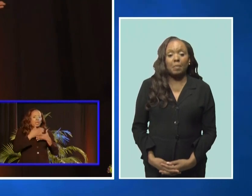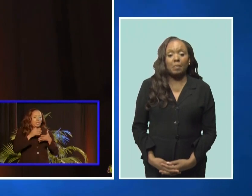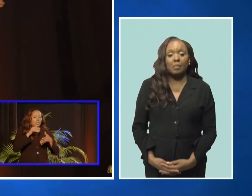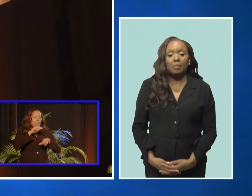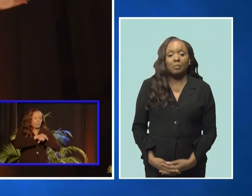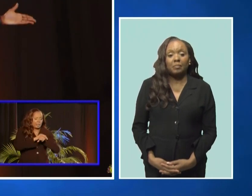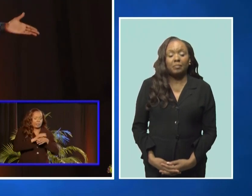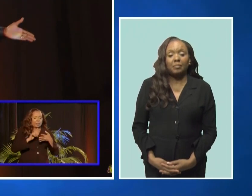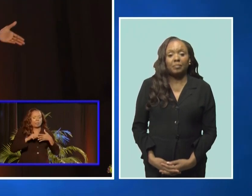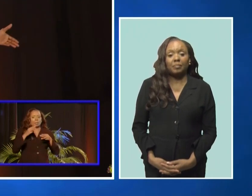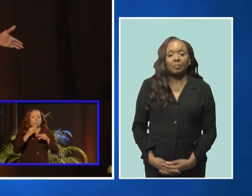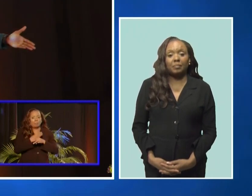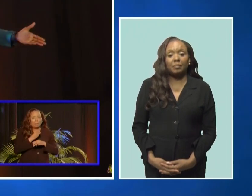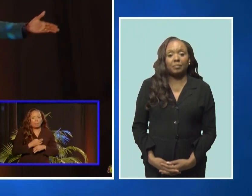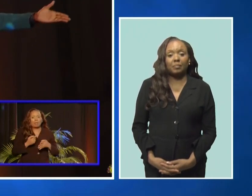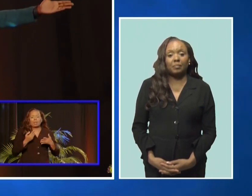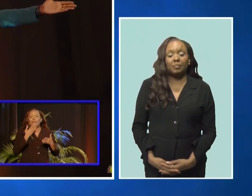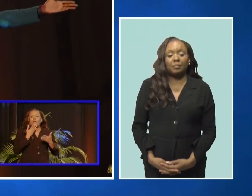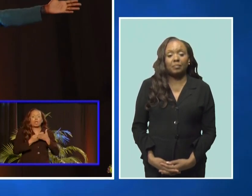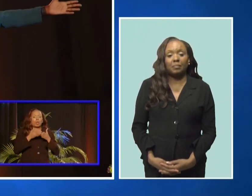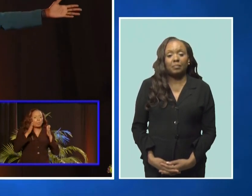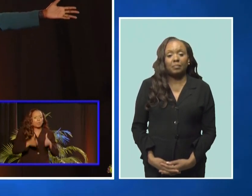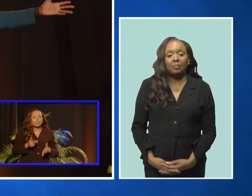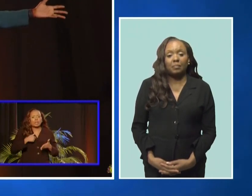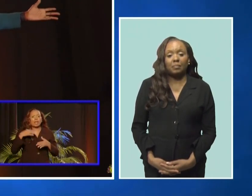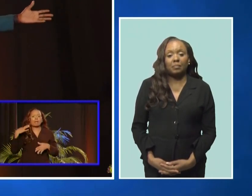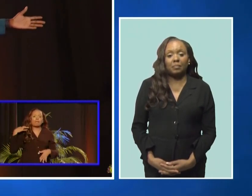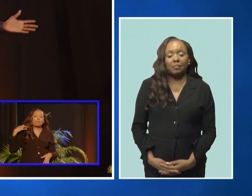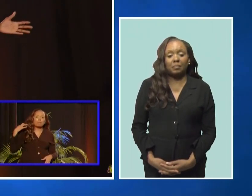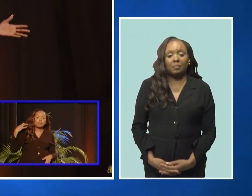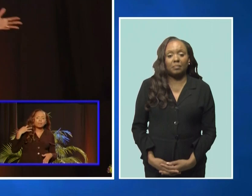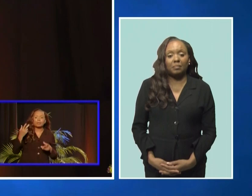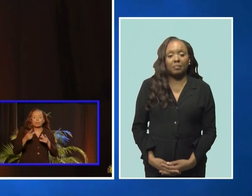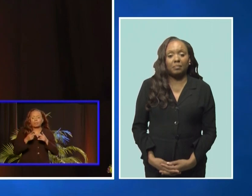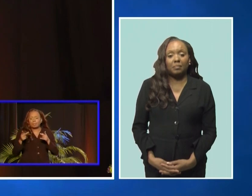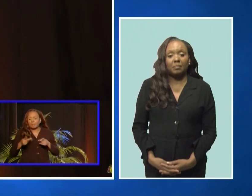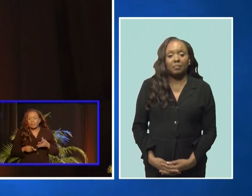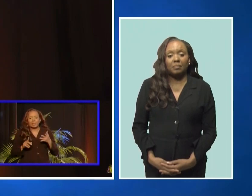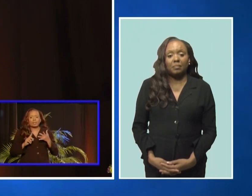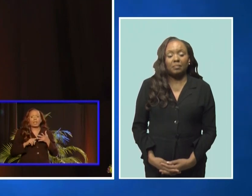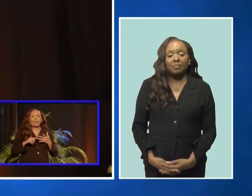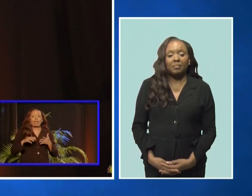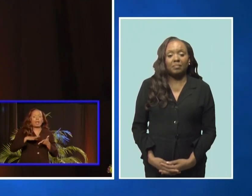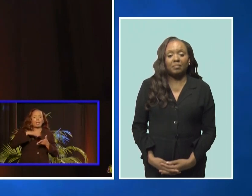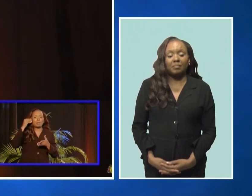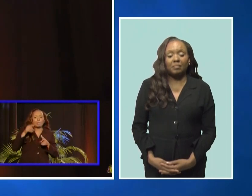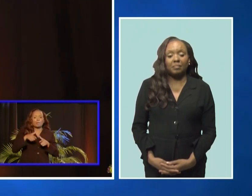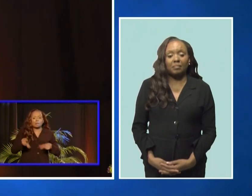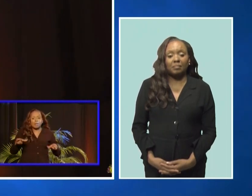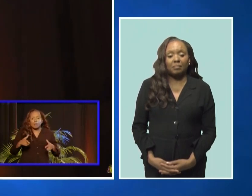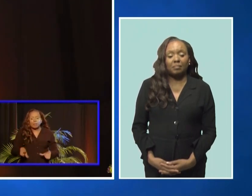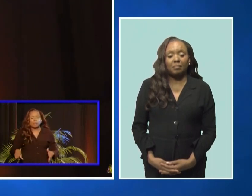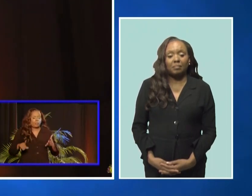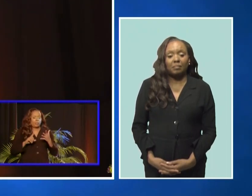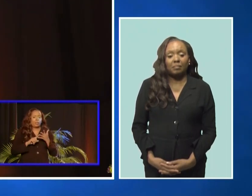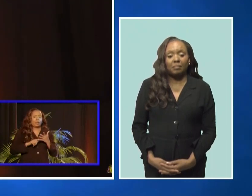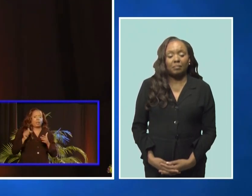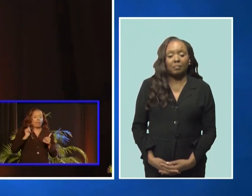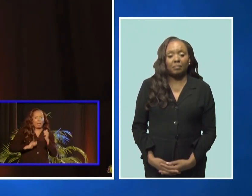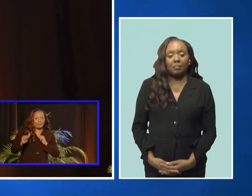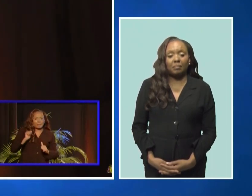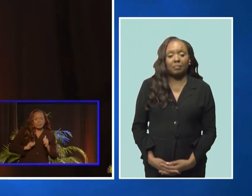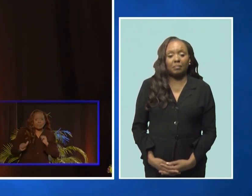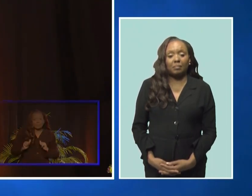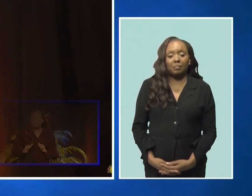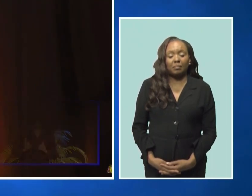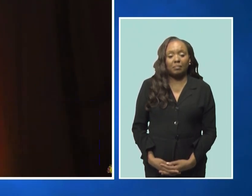good person, so I did some service learning. I volunteered somewhere. I'm into my health and fitness, so I did some extracurricular